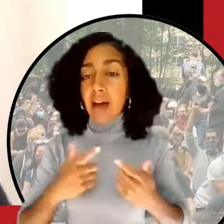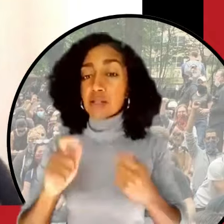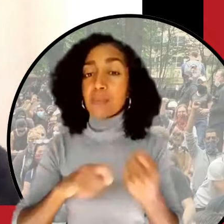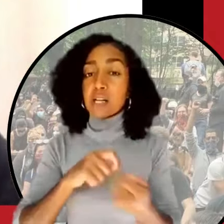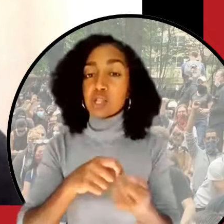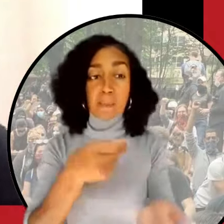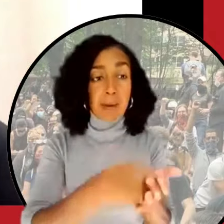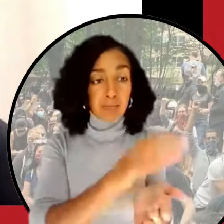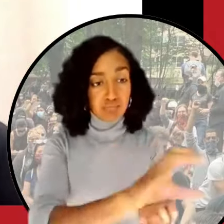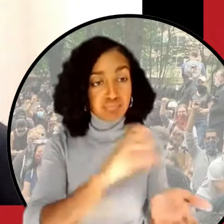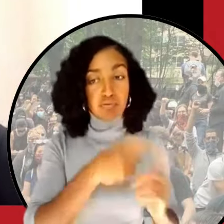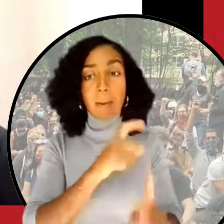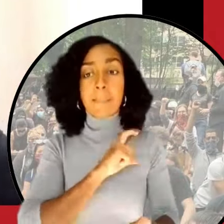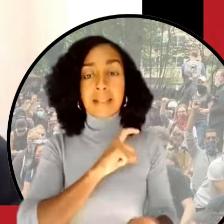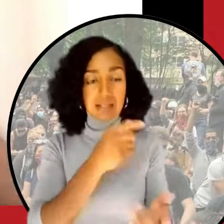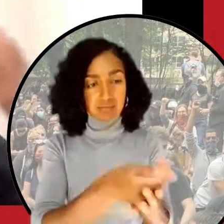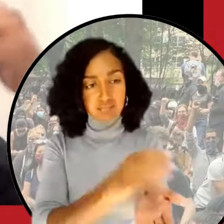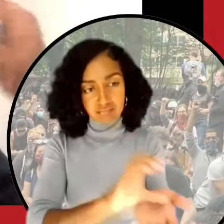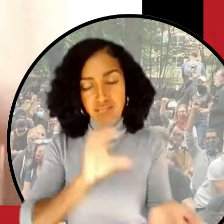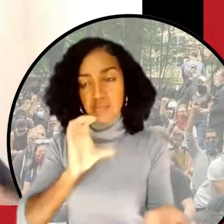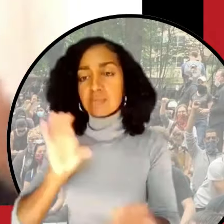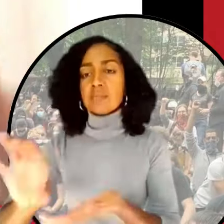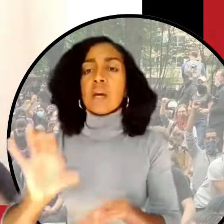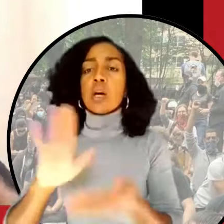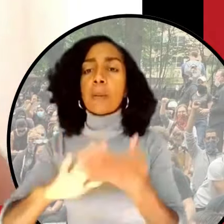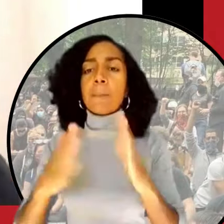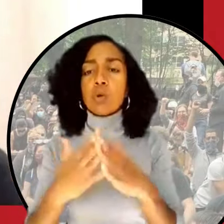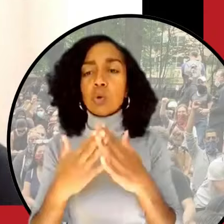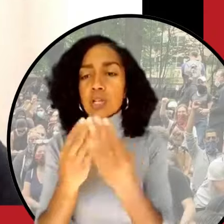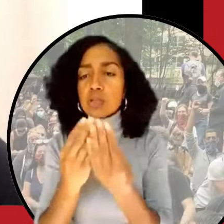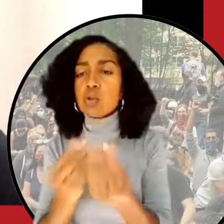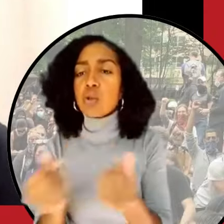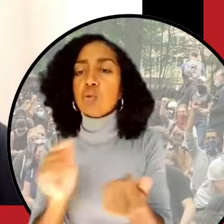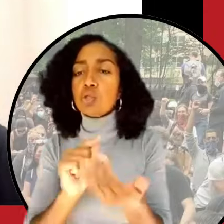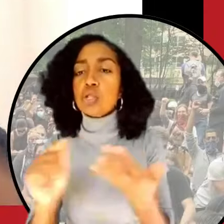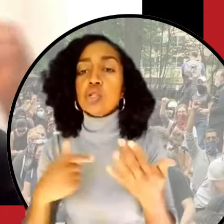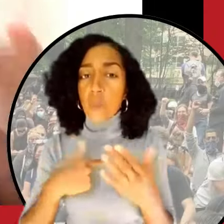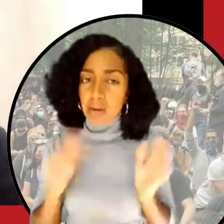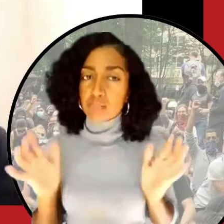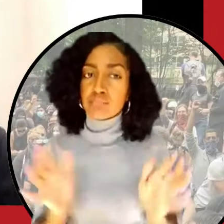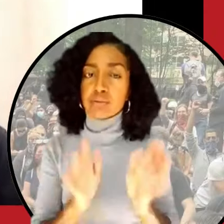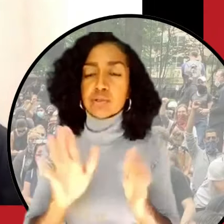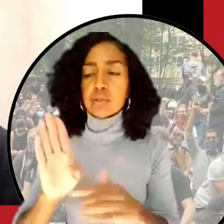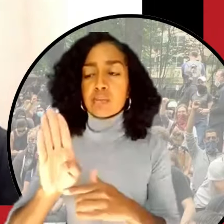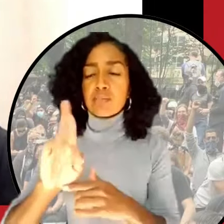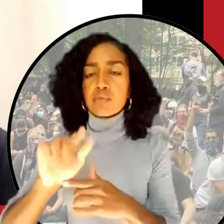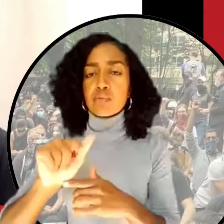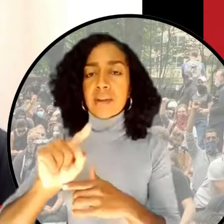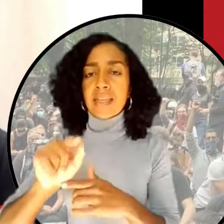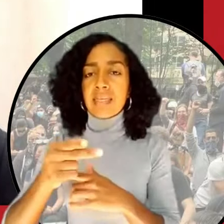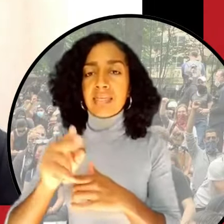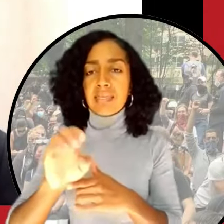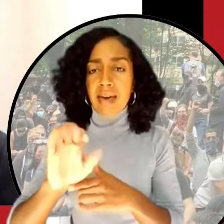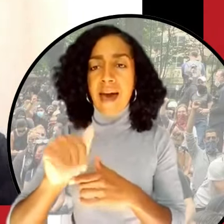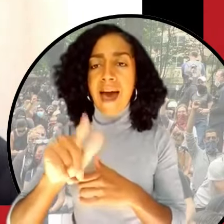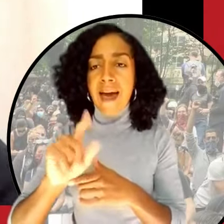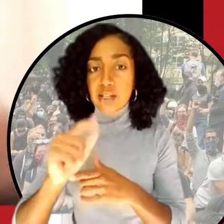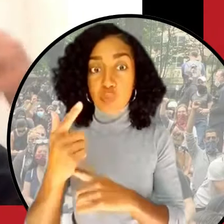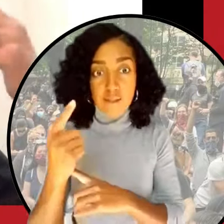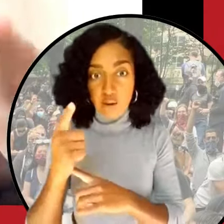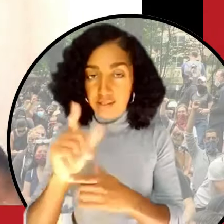policing and investment in community solutions. So we will continue to be pushing the BREATHE Act as the 21st century civil rights bill of our